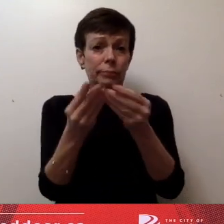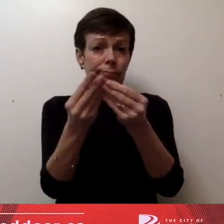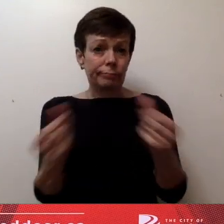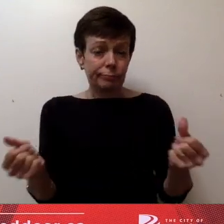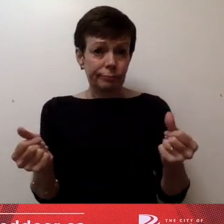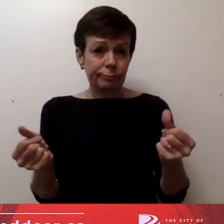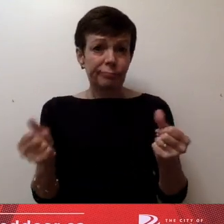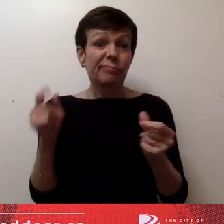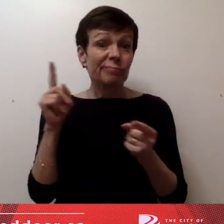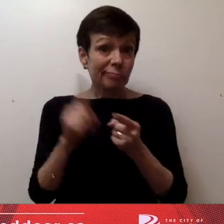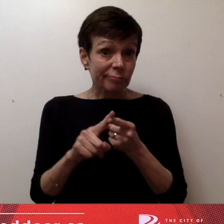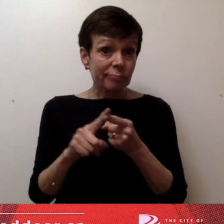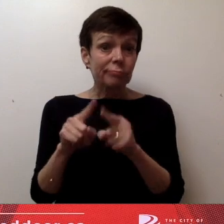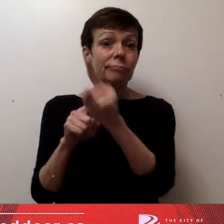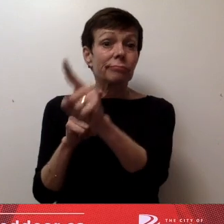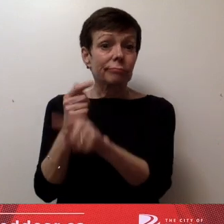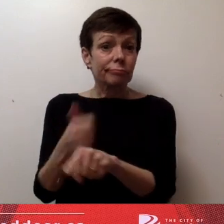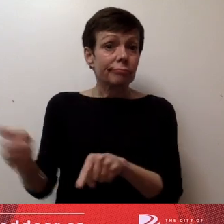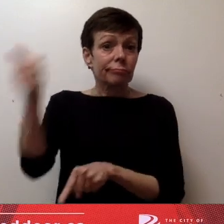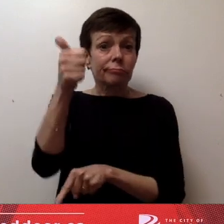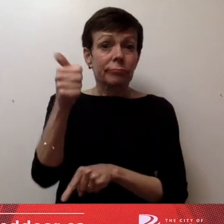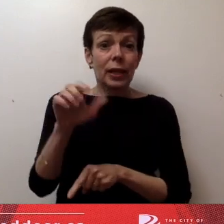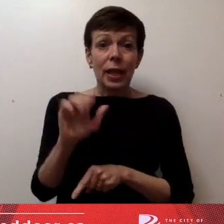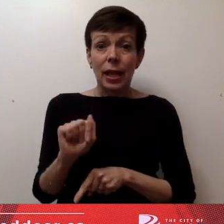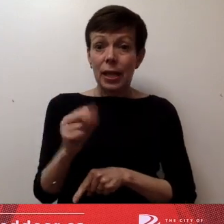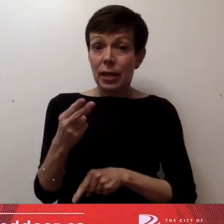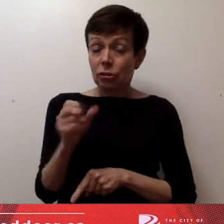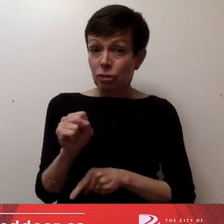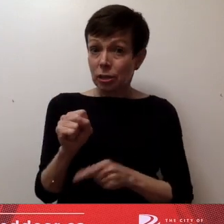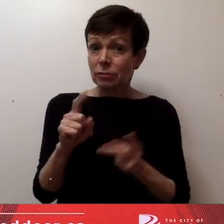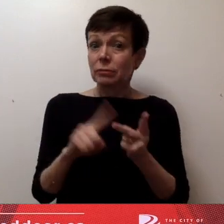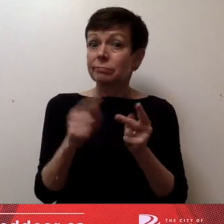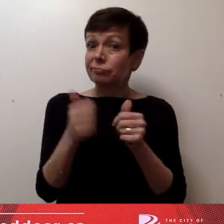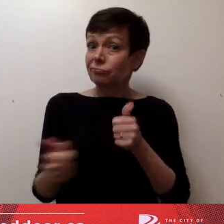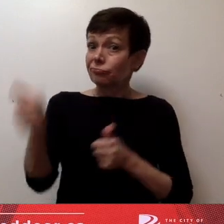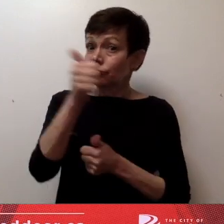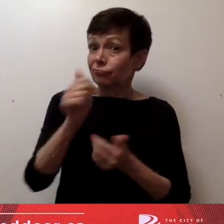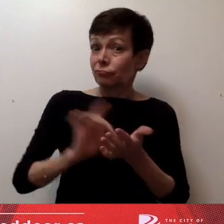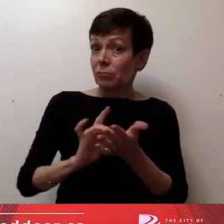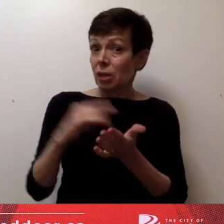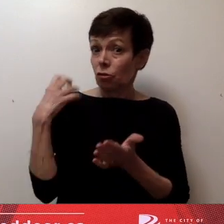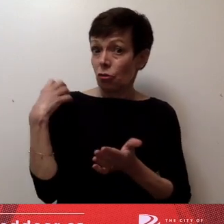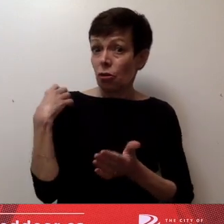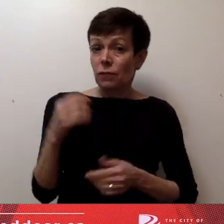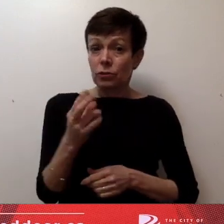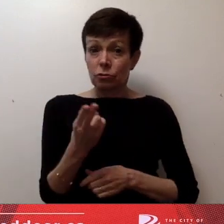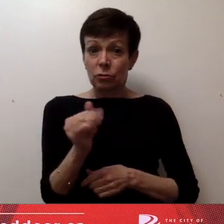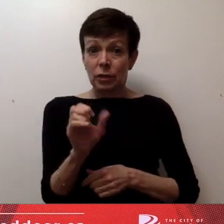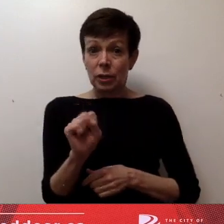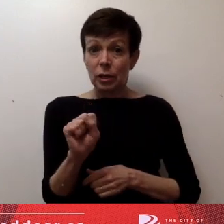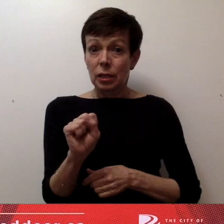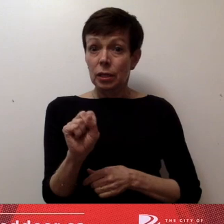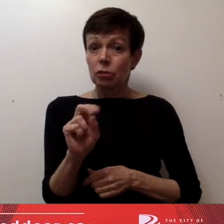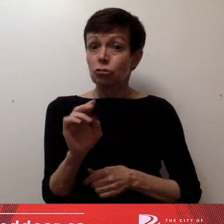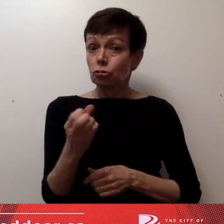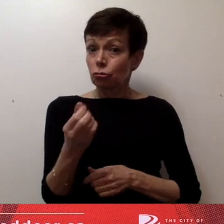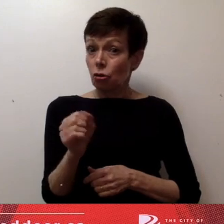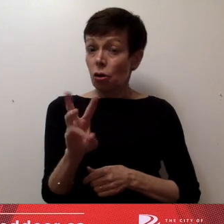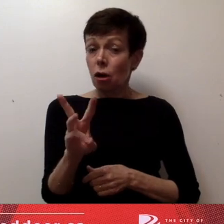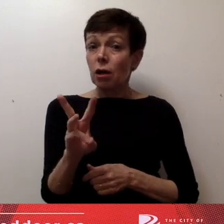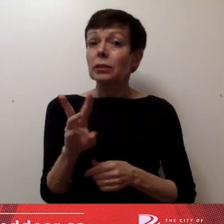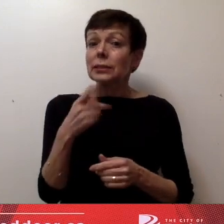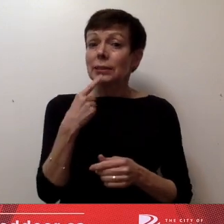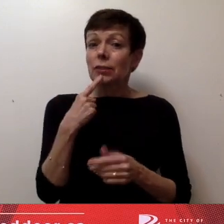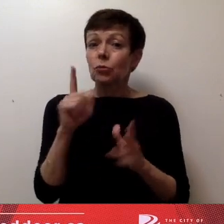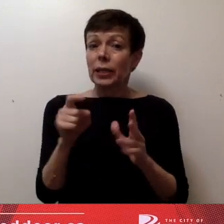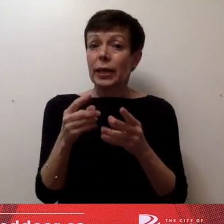from Alberta Health Services and the Chief Medical Officer, Hinshaw, that it's safe to lift it.